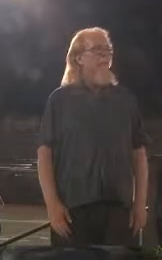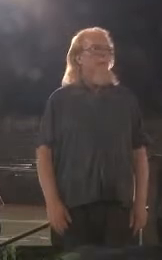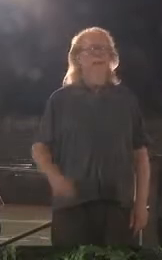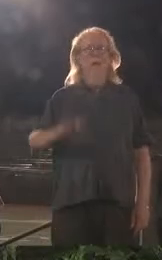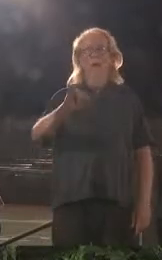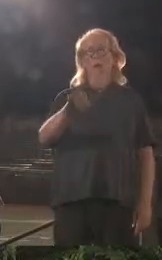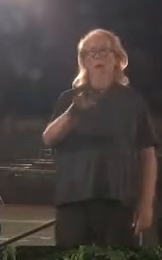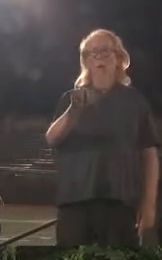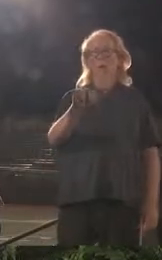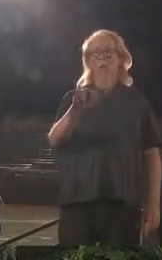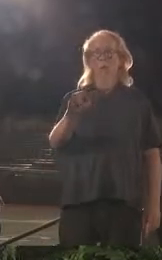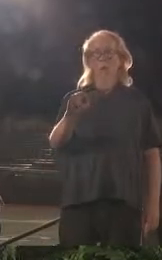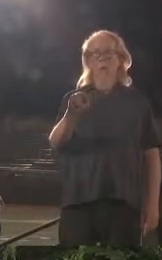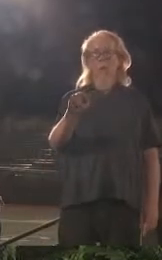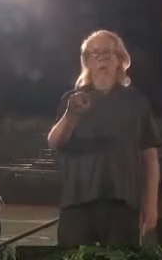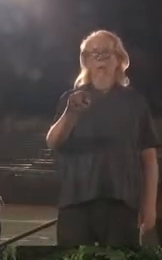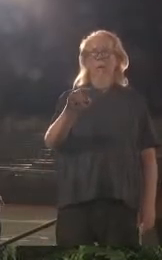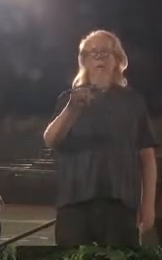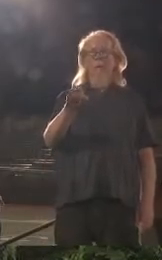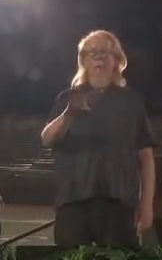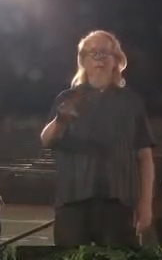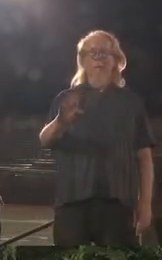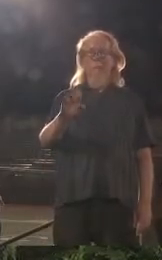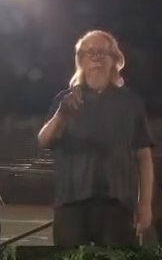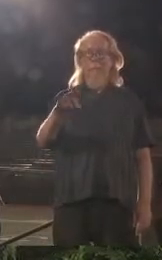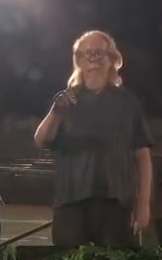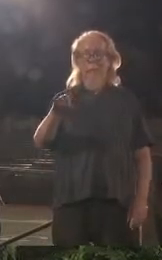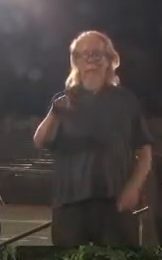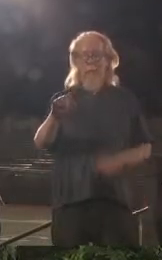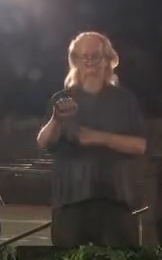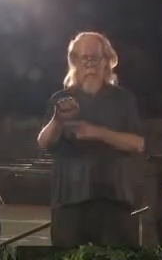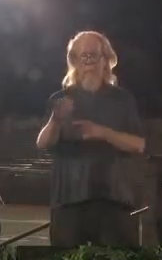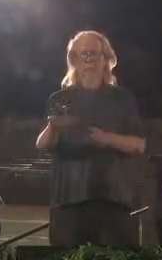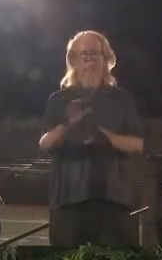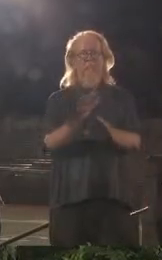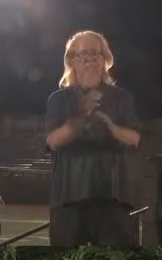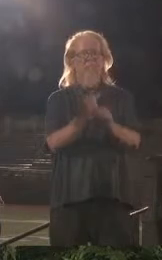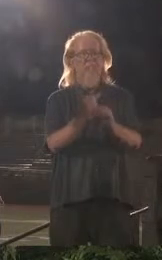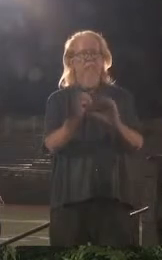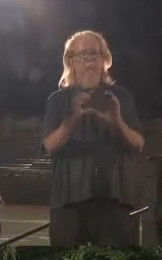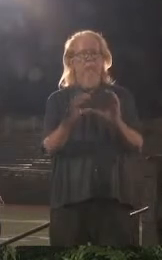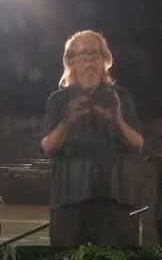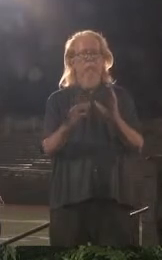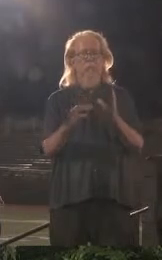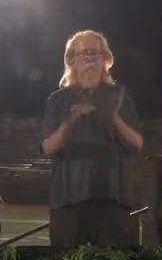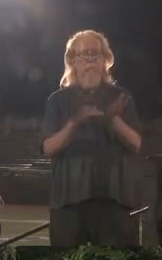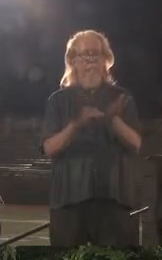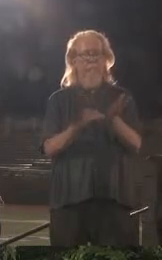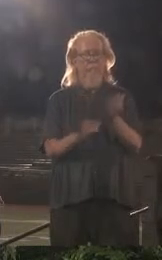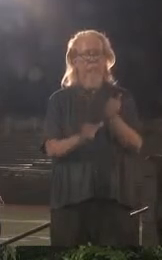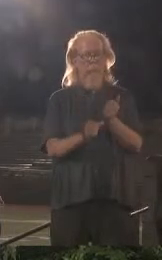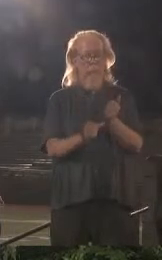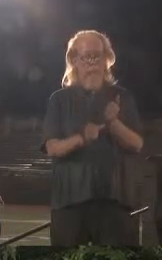Juan Javier Cepeda earned a certification as a medical assistant.